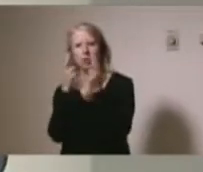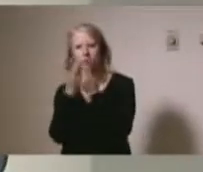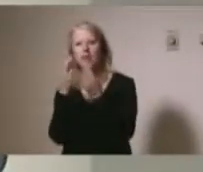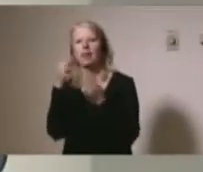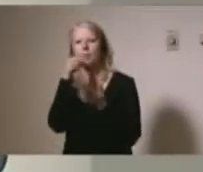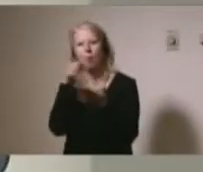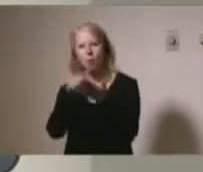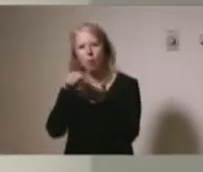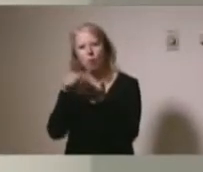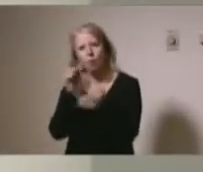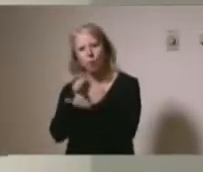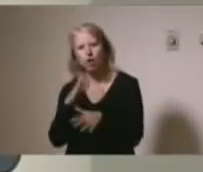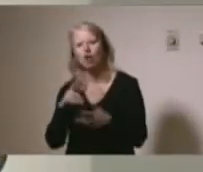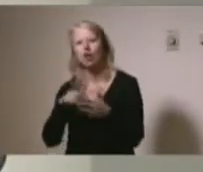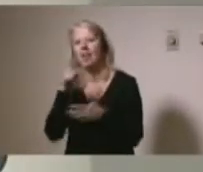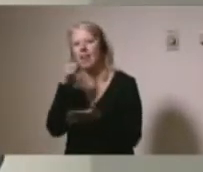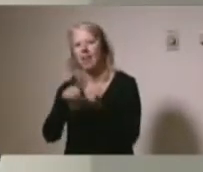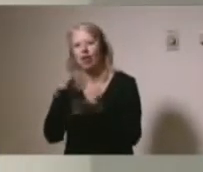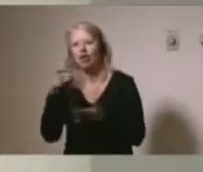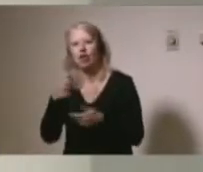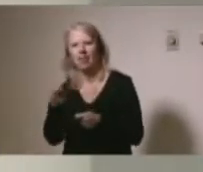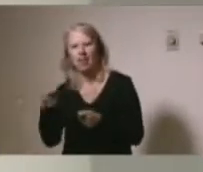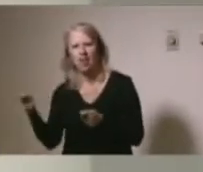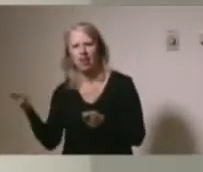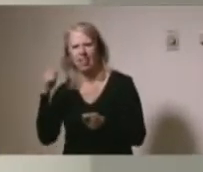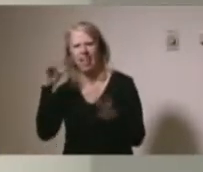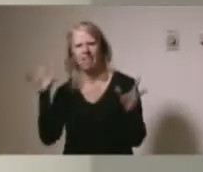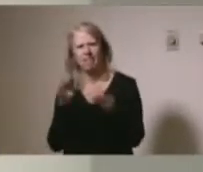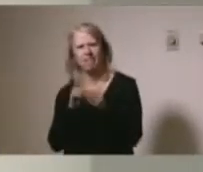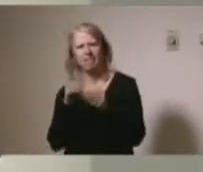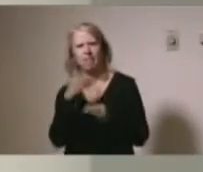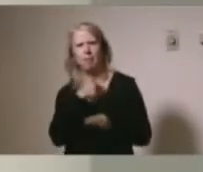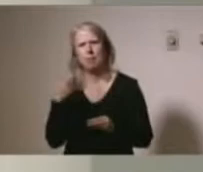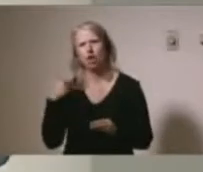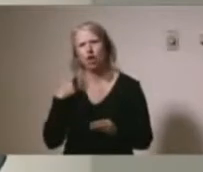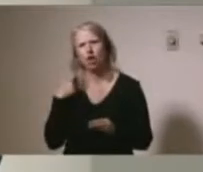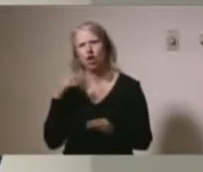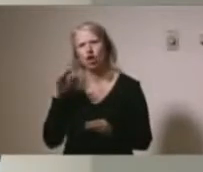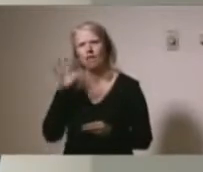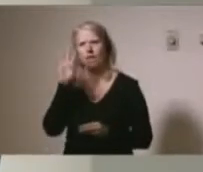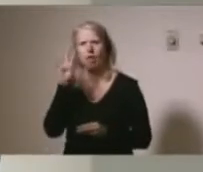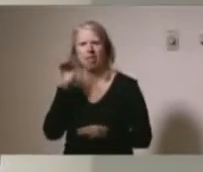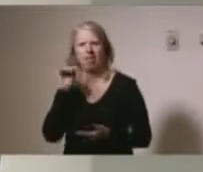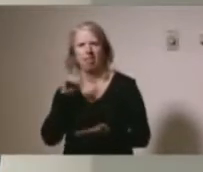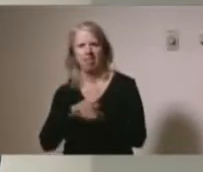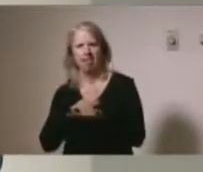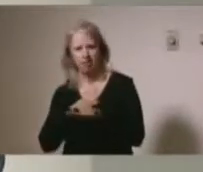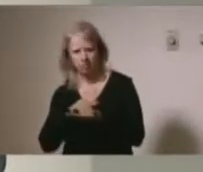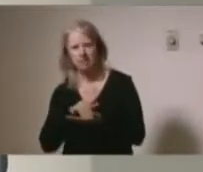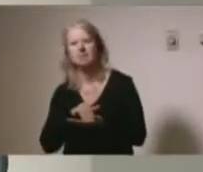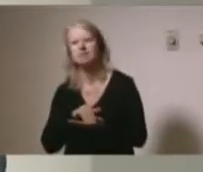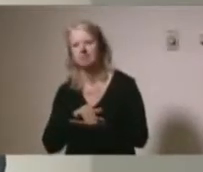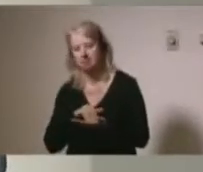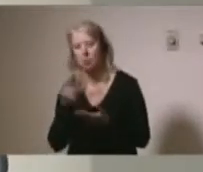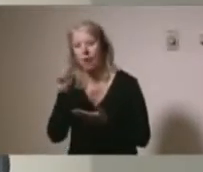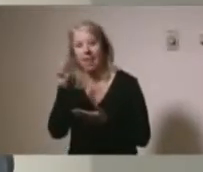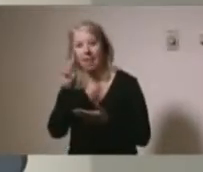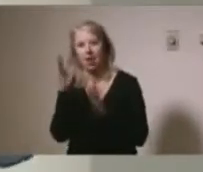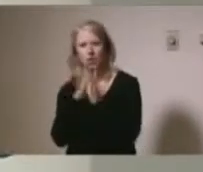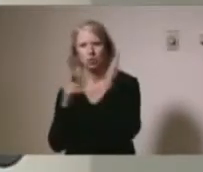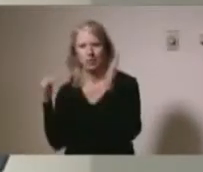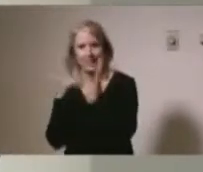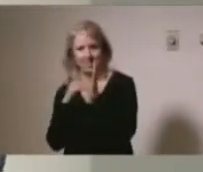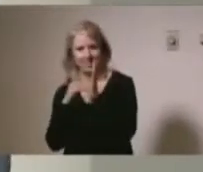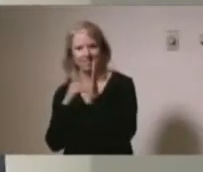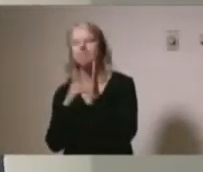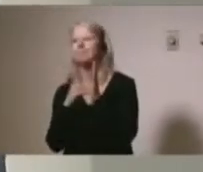and letter carriers. So they have about 4,000 postal workers in New Zealand. So